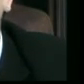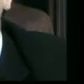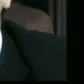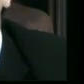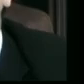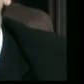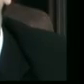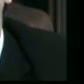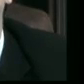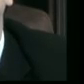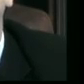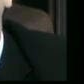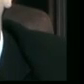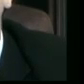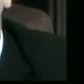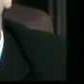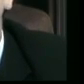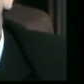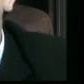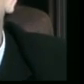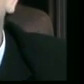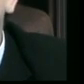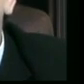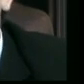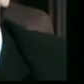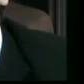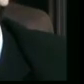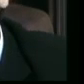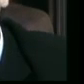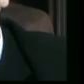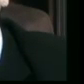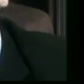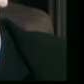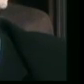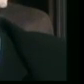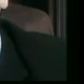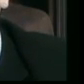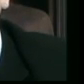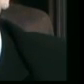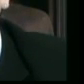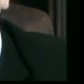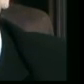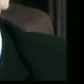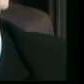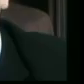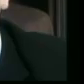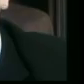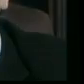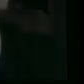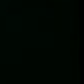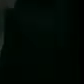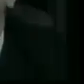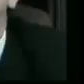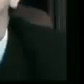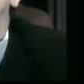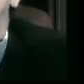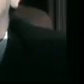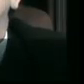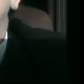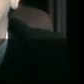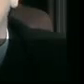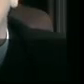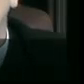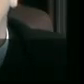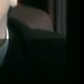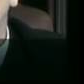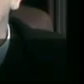and for being a part of changing lives and changing history at the start of Metropolitan Community Churches. The role has